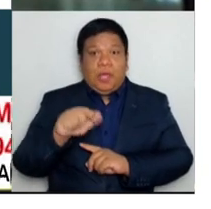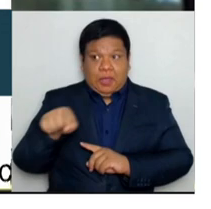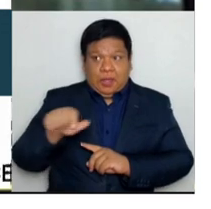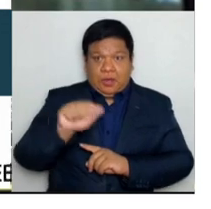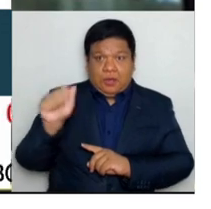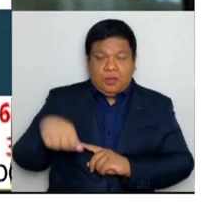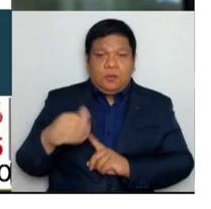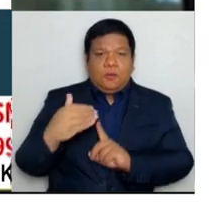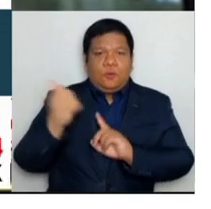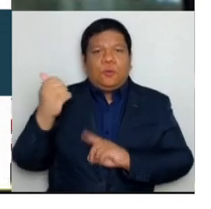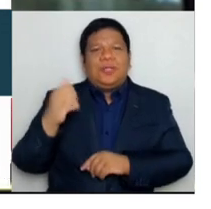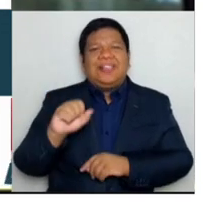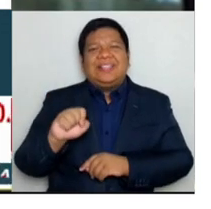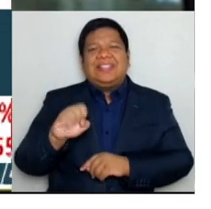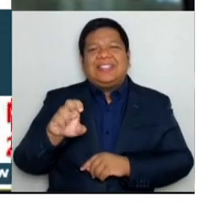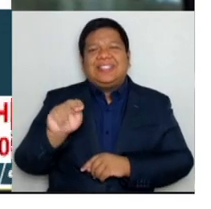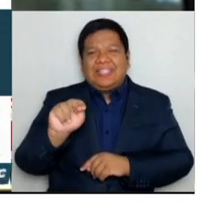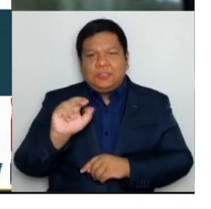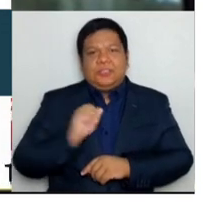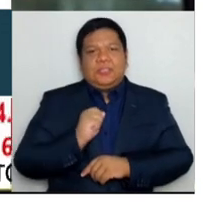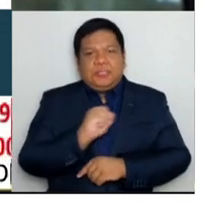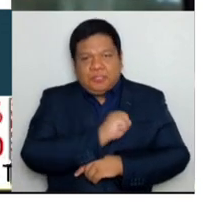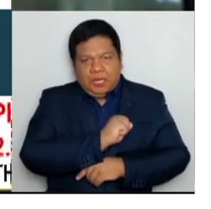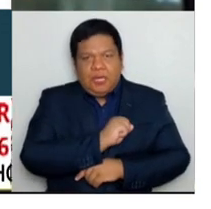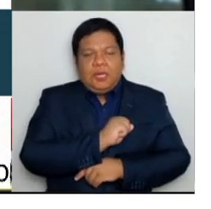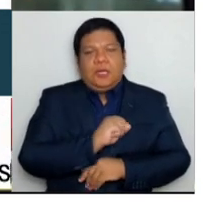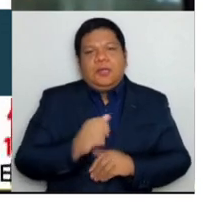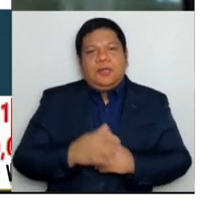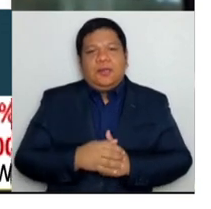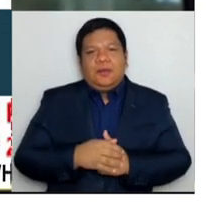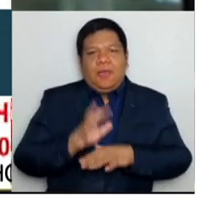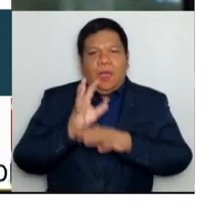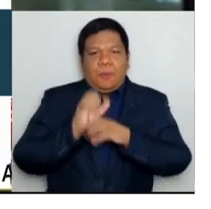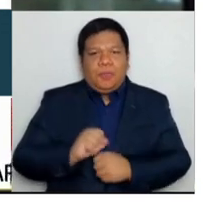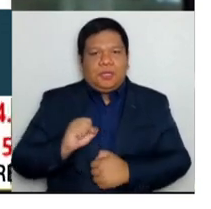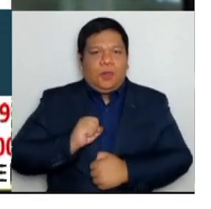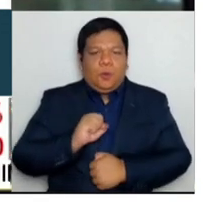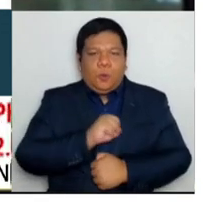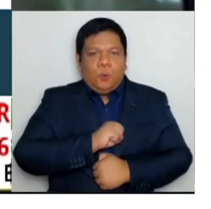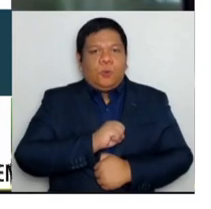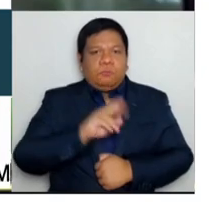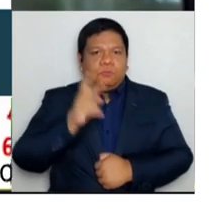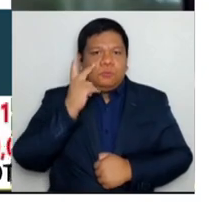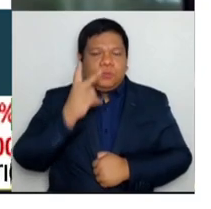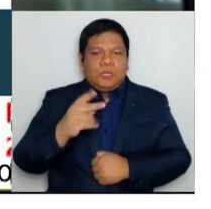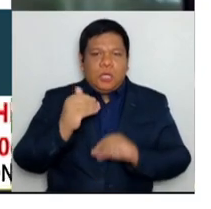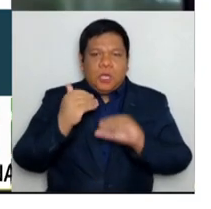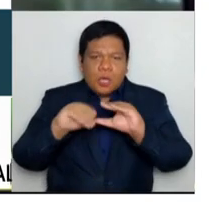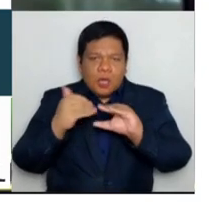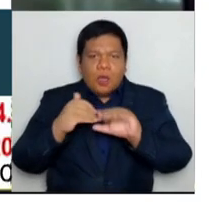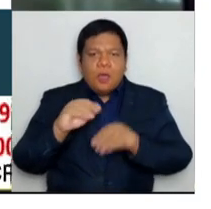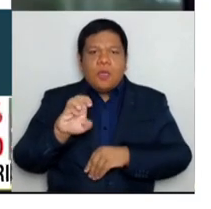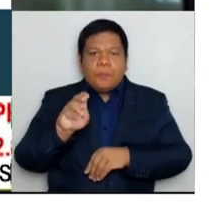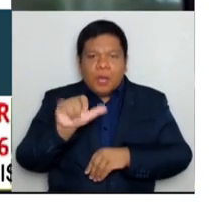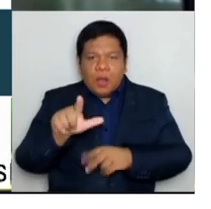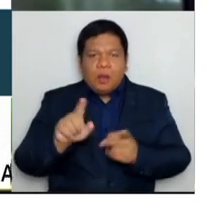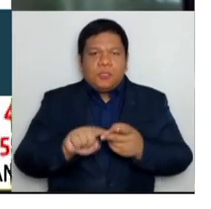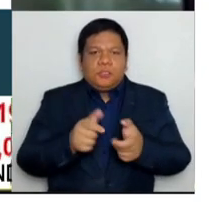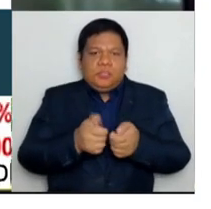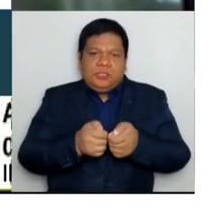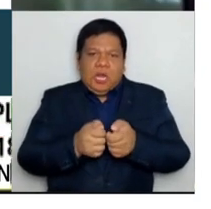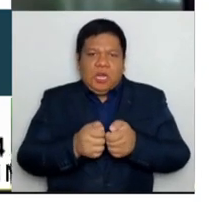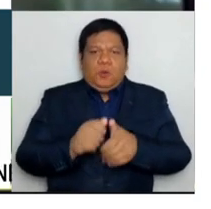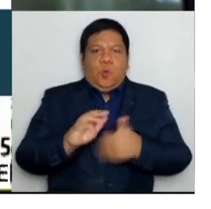Sen, Senator. And you should see the emails and the texts and all the help